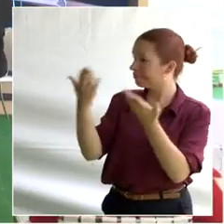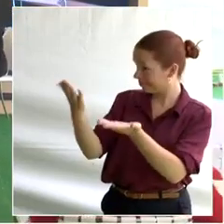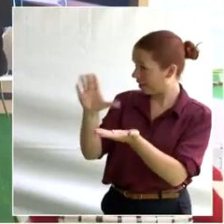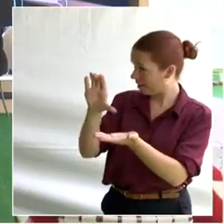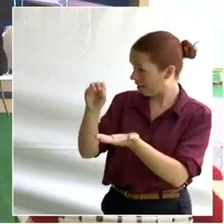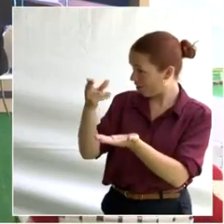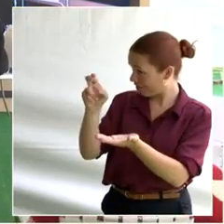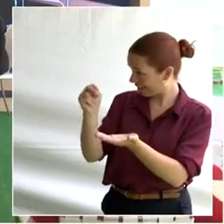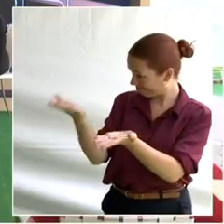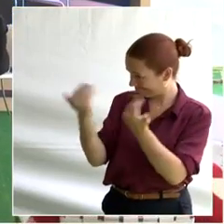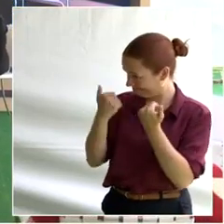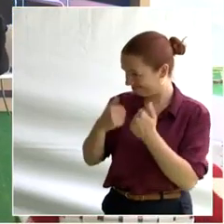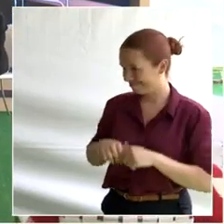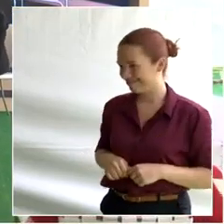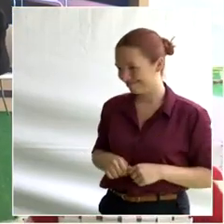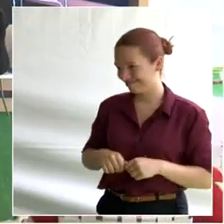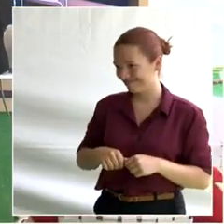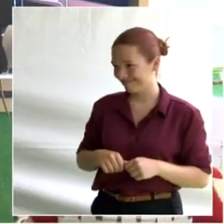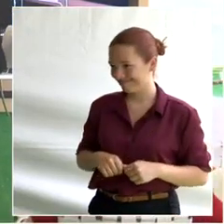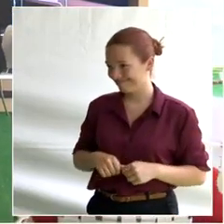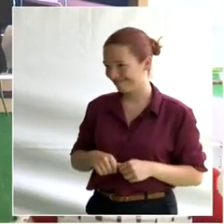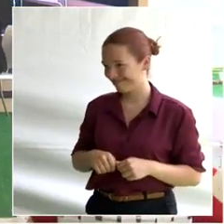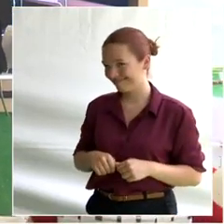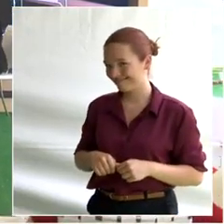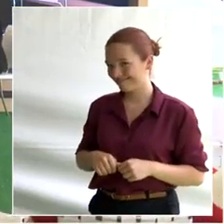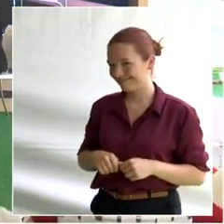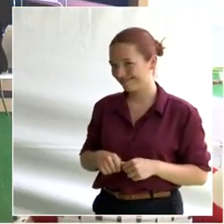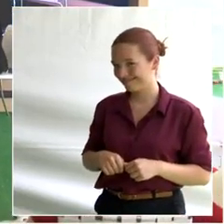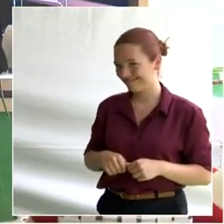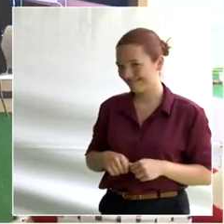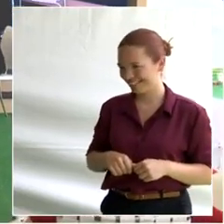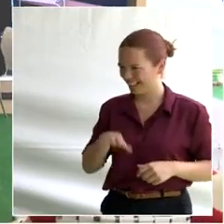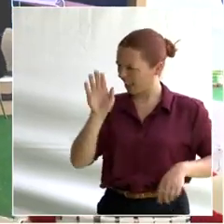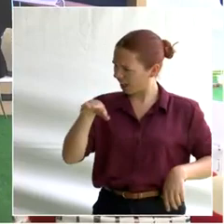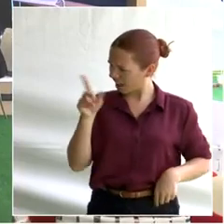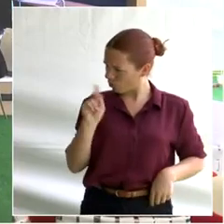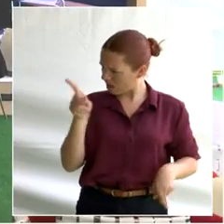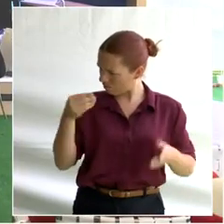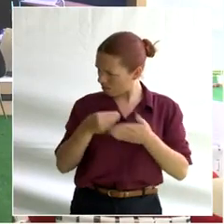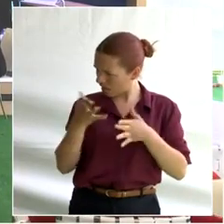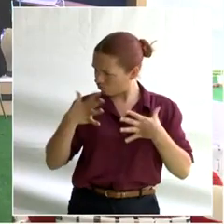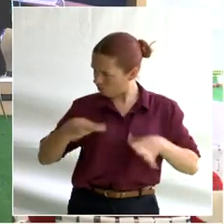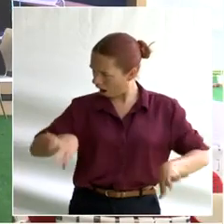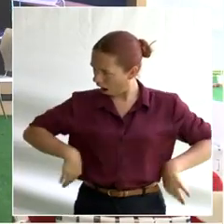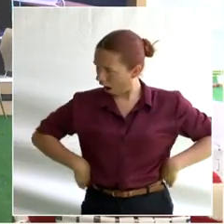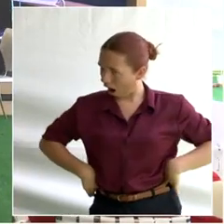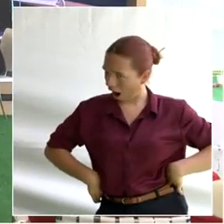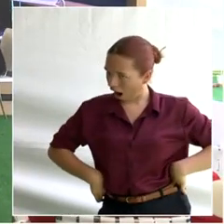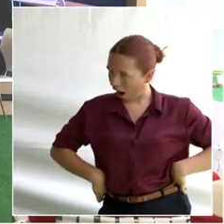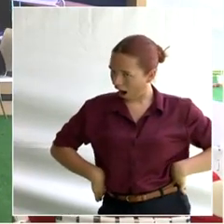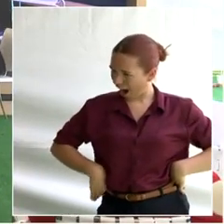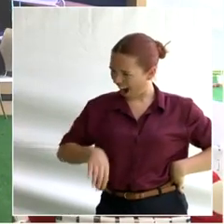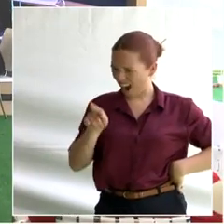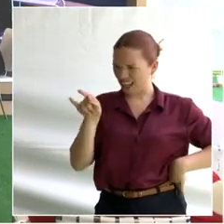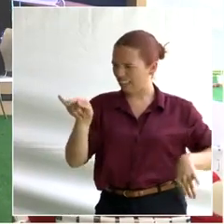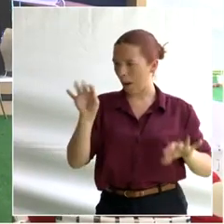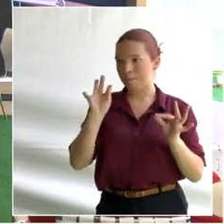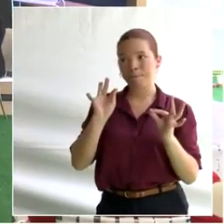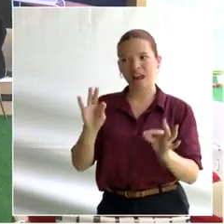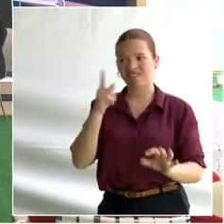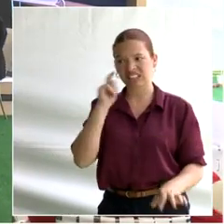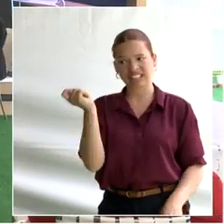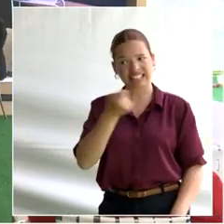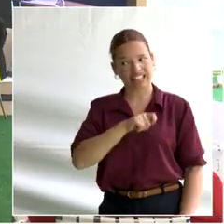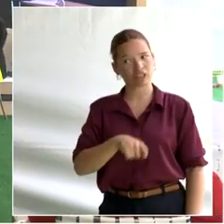We have to find out where Rose's outfit's available. It's so tennis. I'd have to ask you who you're wearing. I feel like Joan